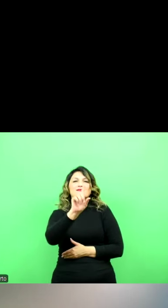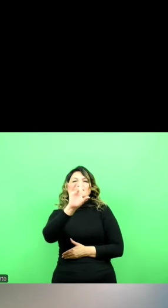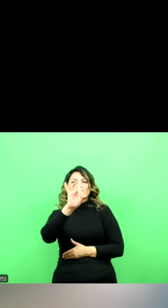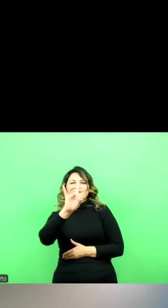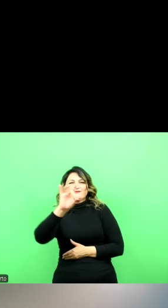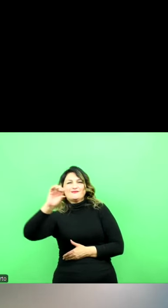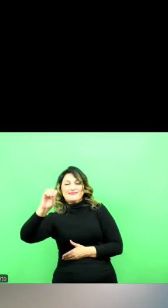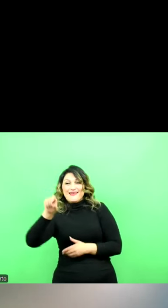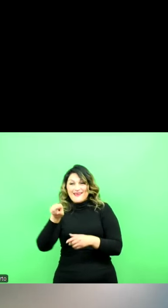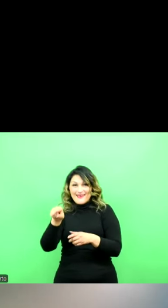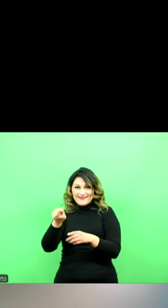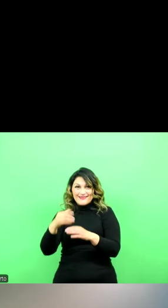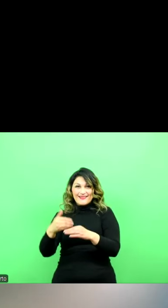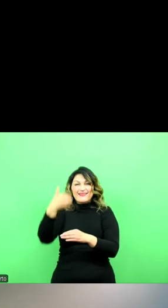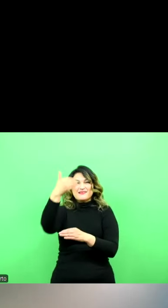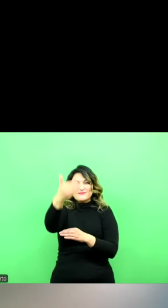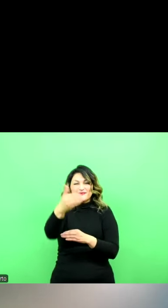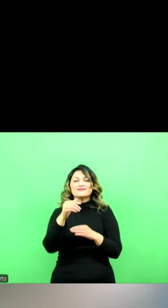was